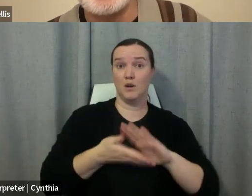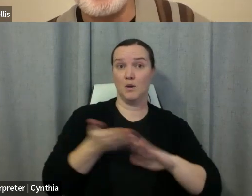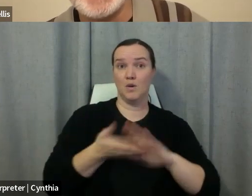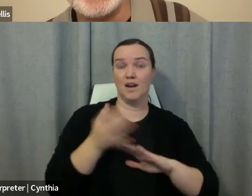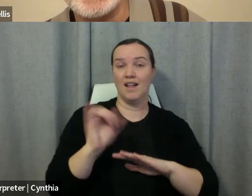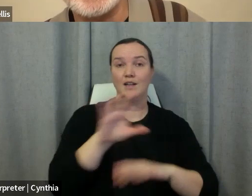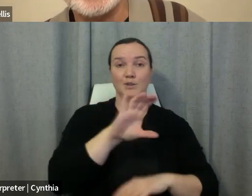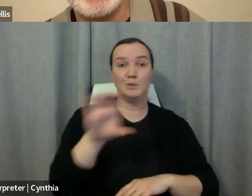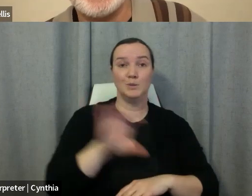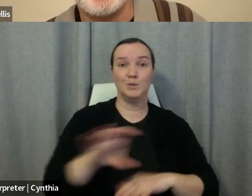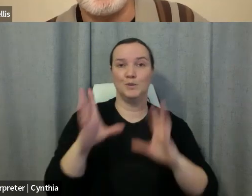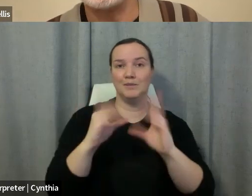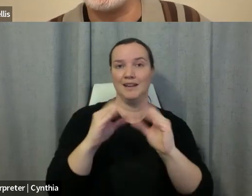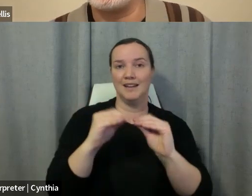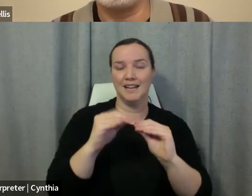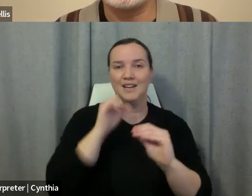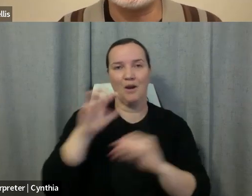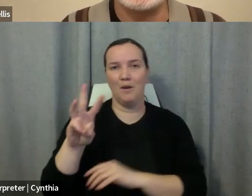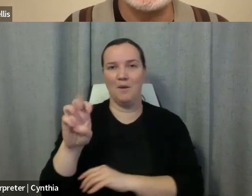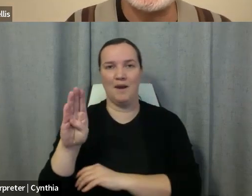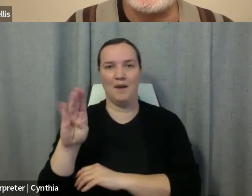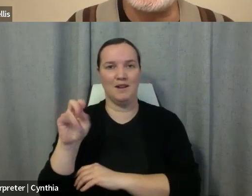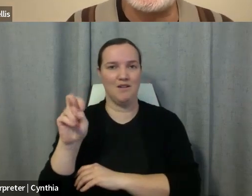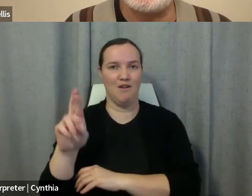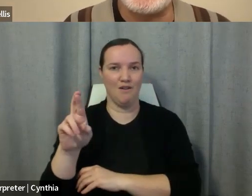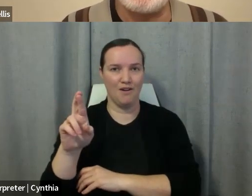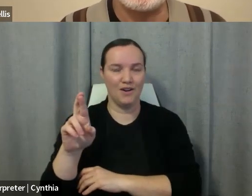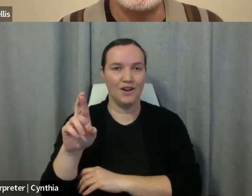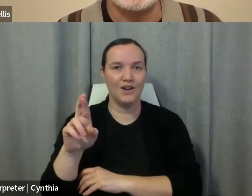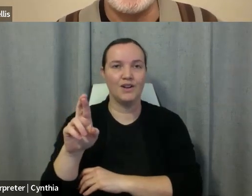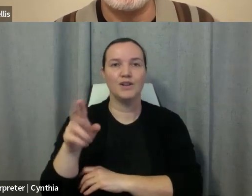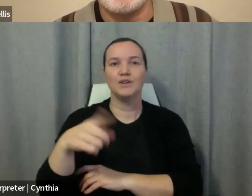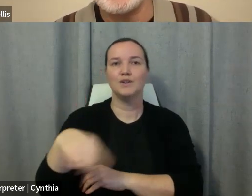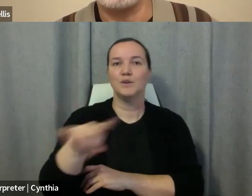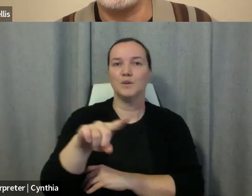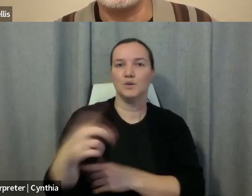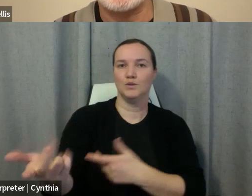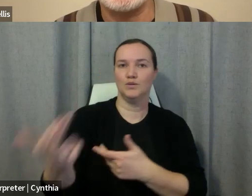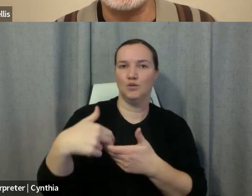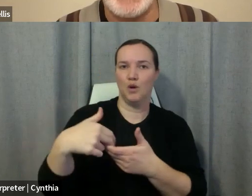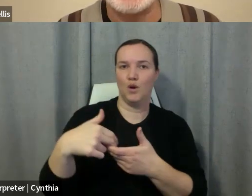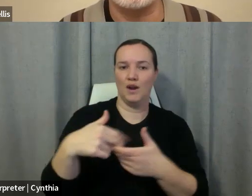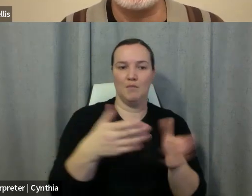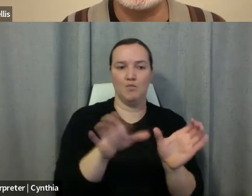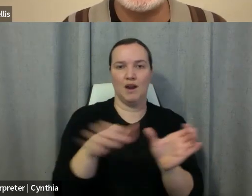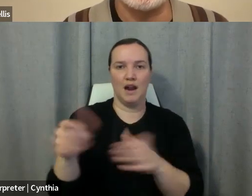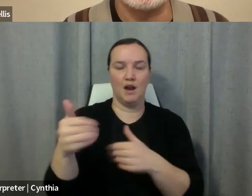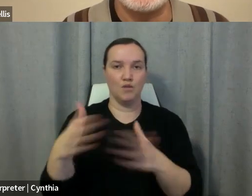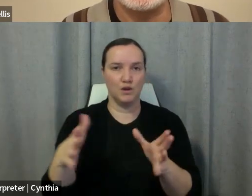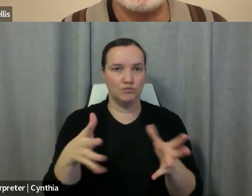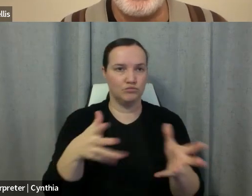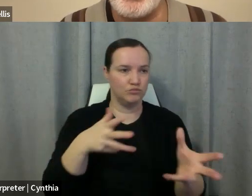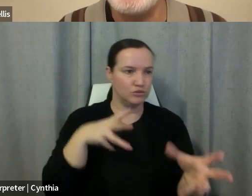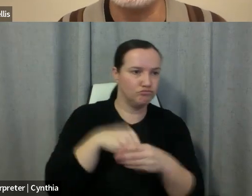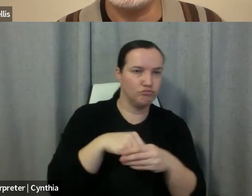a Zoom meeting instead of as a webinar. And this is so you will be able to join breakout rooms and interact with the material